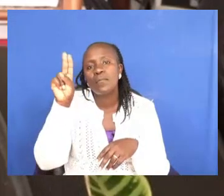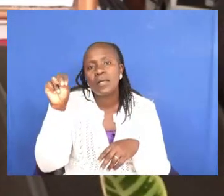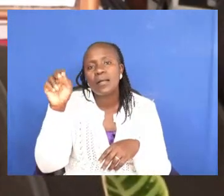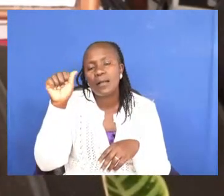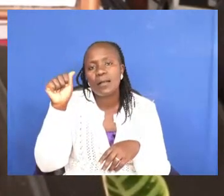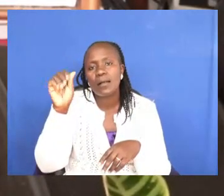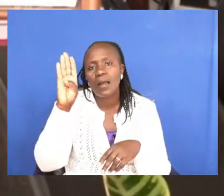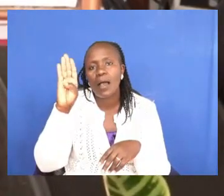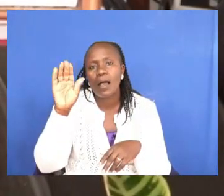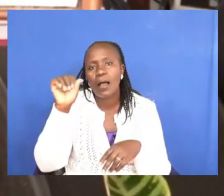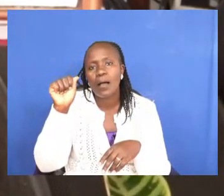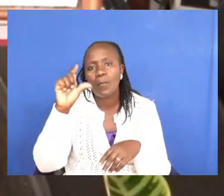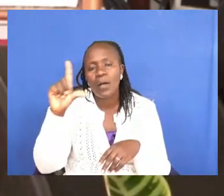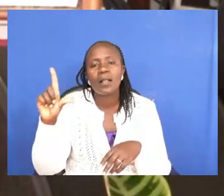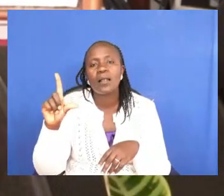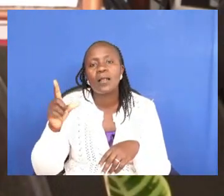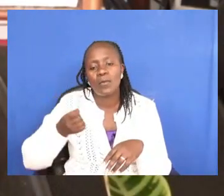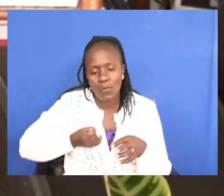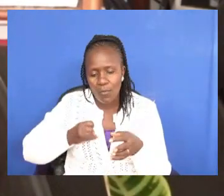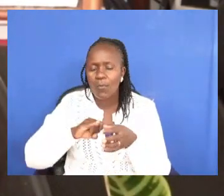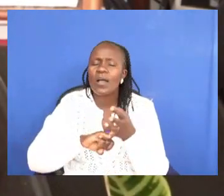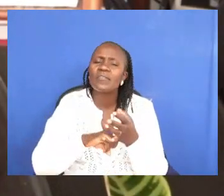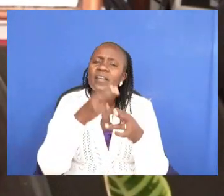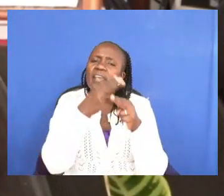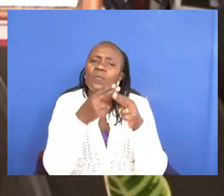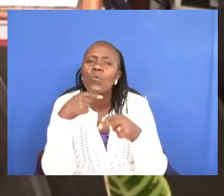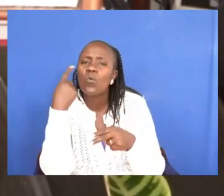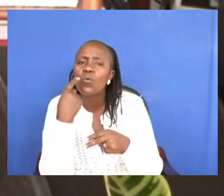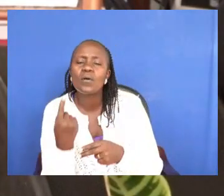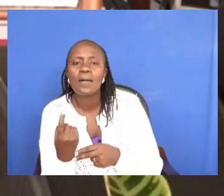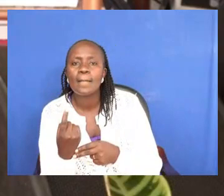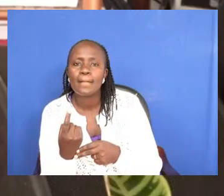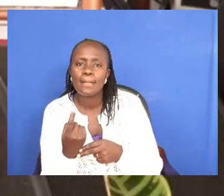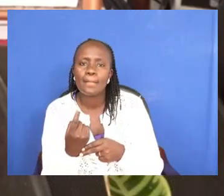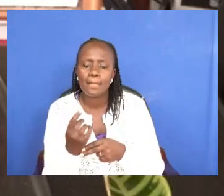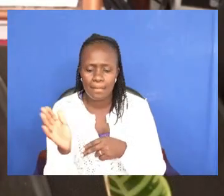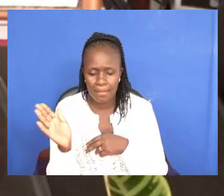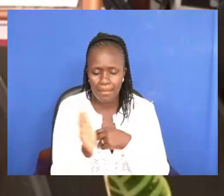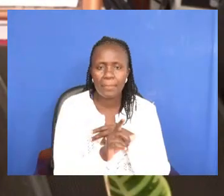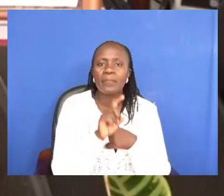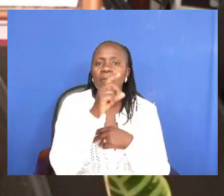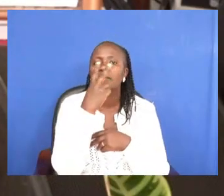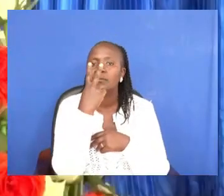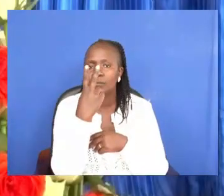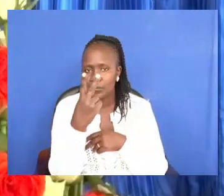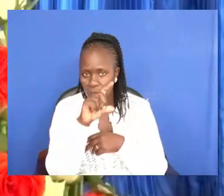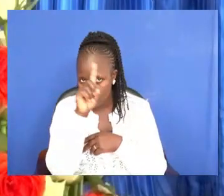I want you to write it down, and then you will go read the Bible and answer it. The second